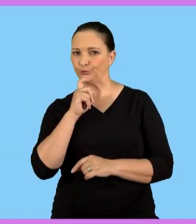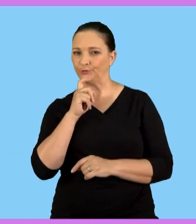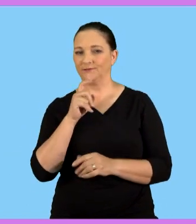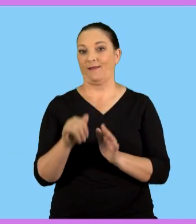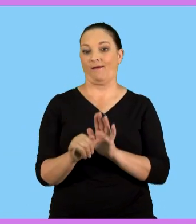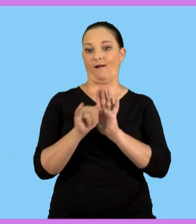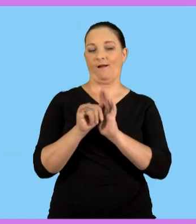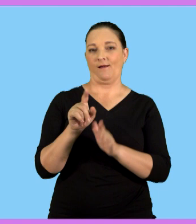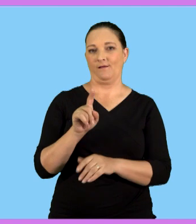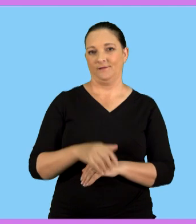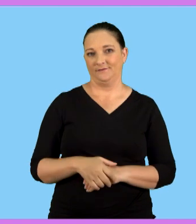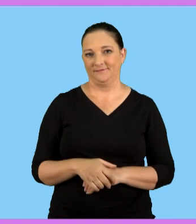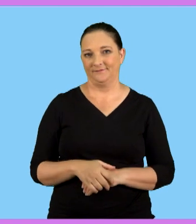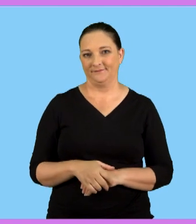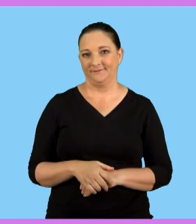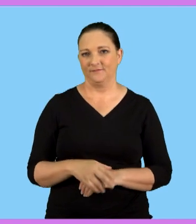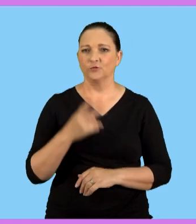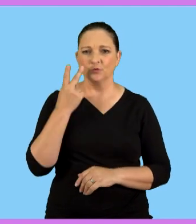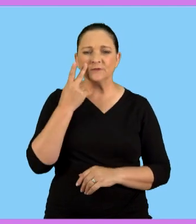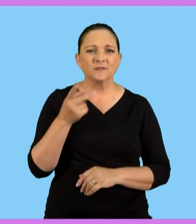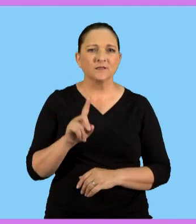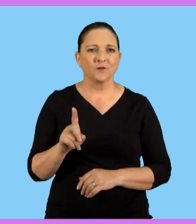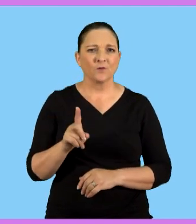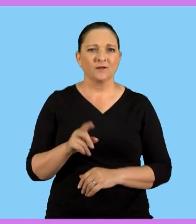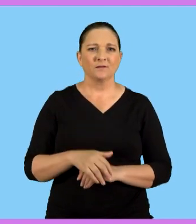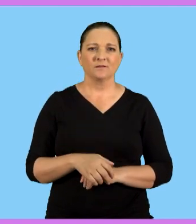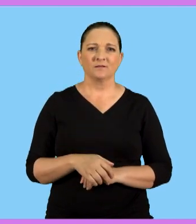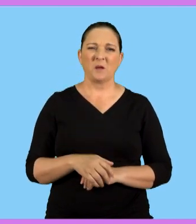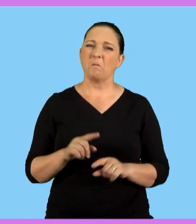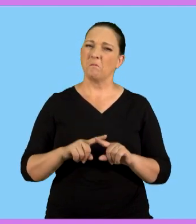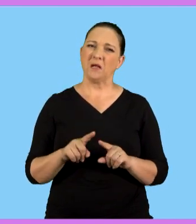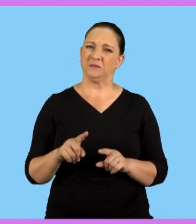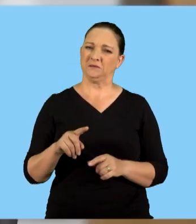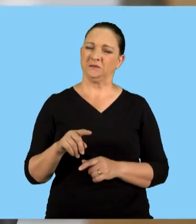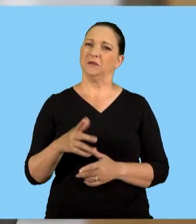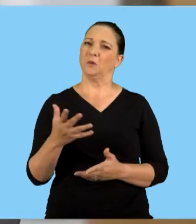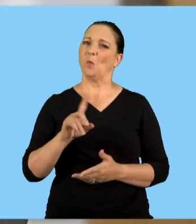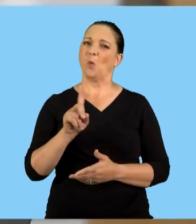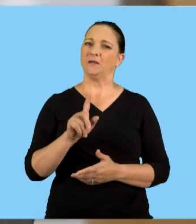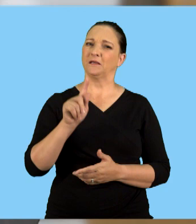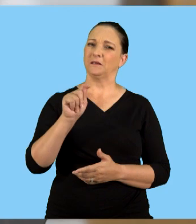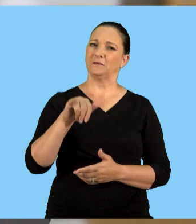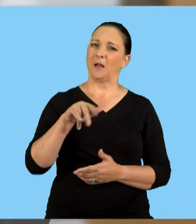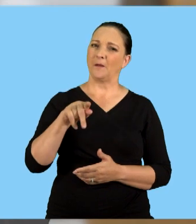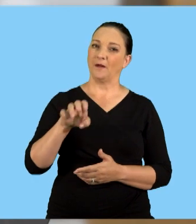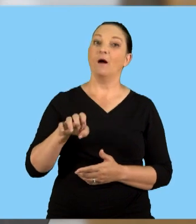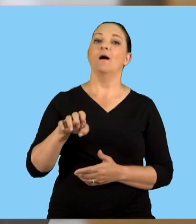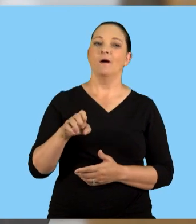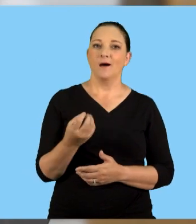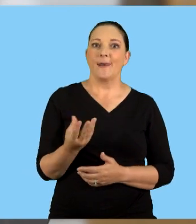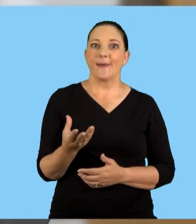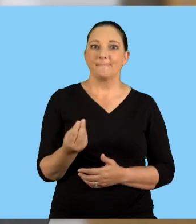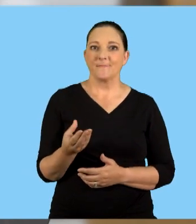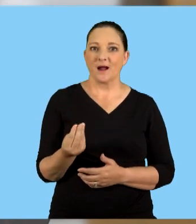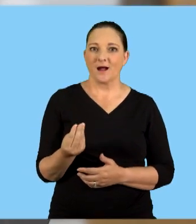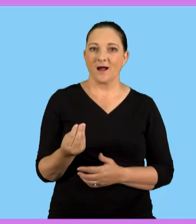Remember in the first slide, I pointed out that here's our scale. So what type of scale is this? Right, this we call a number